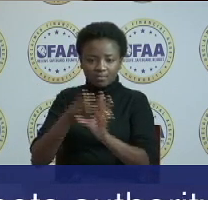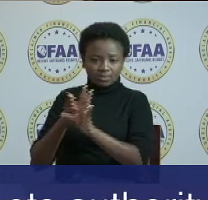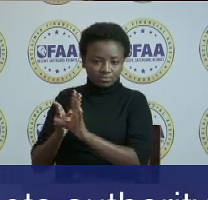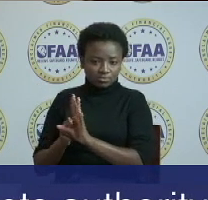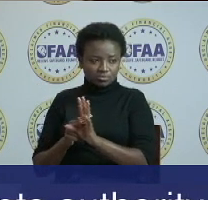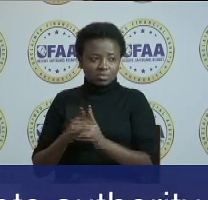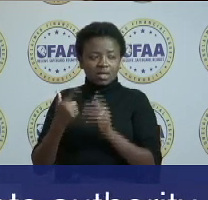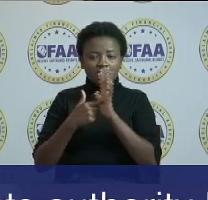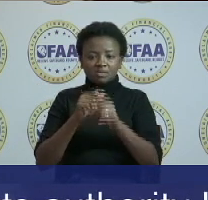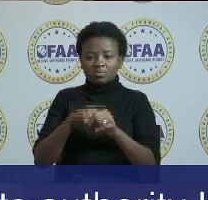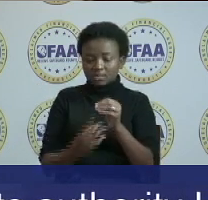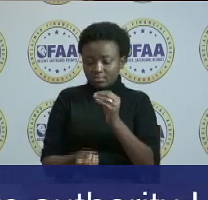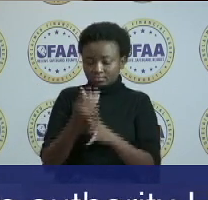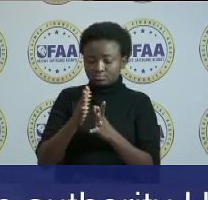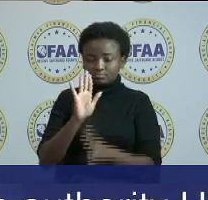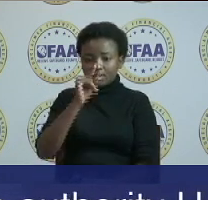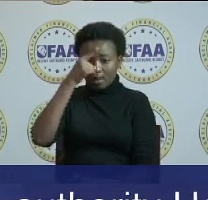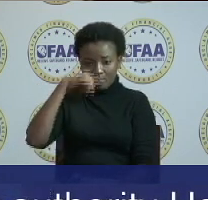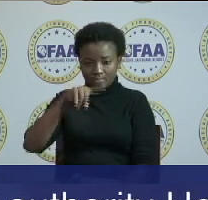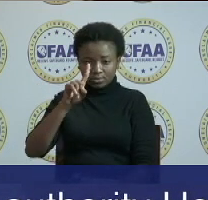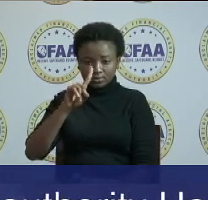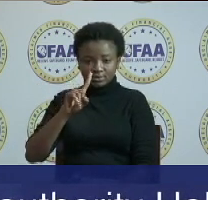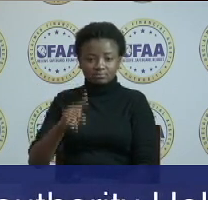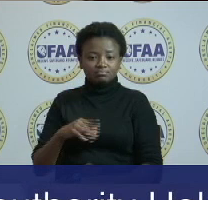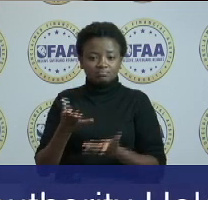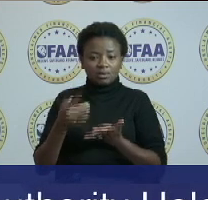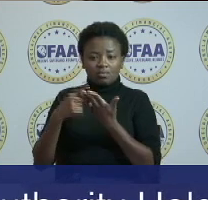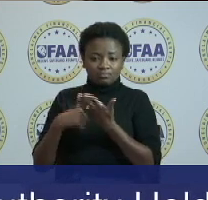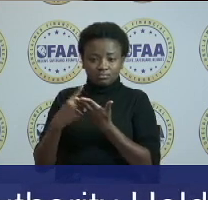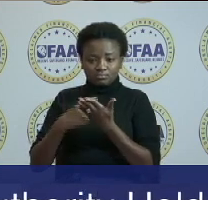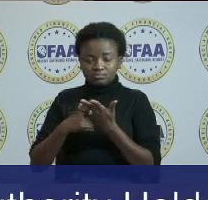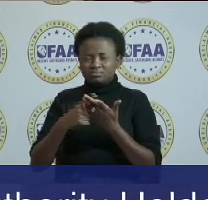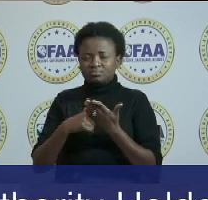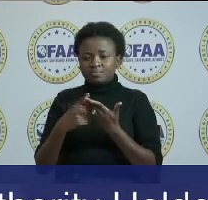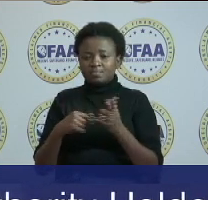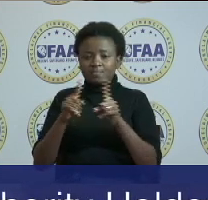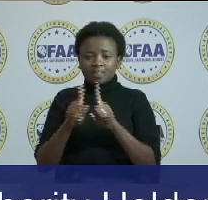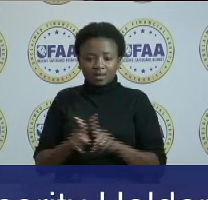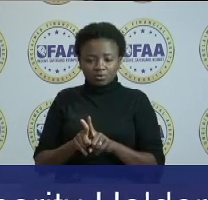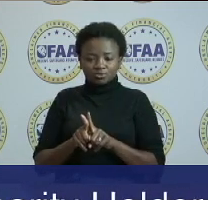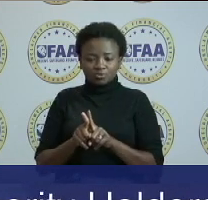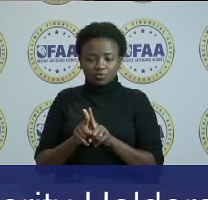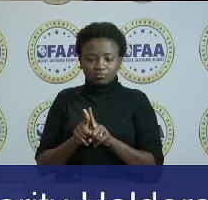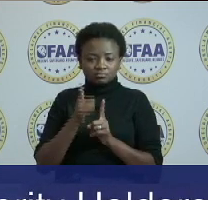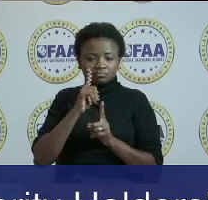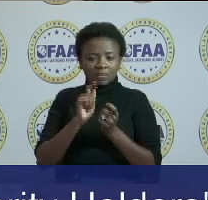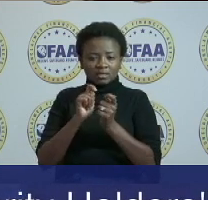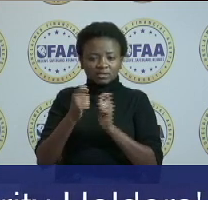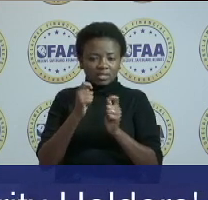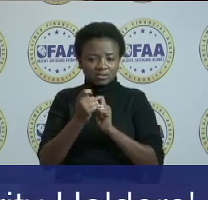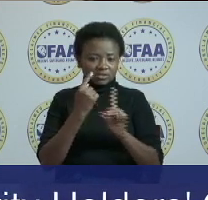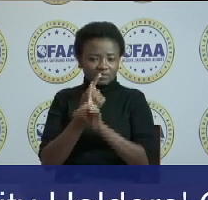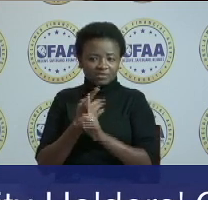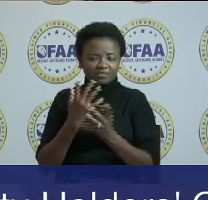terms of formulating the policy that we are discussing today, and also looking at what changes are required in the